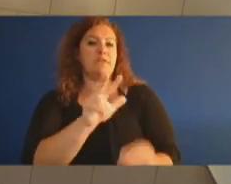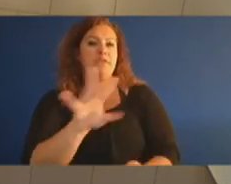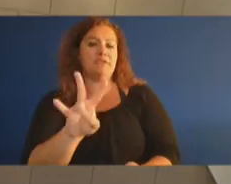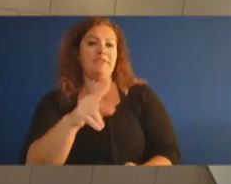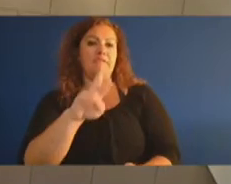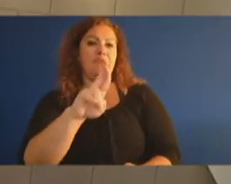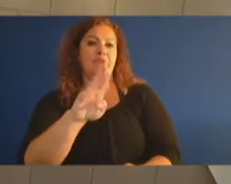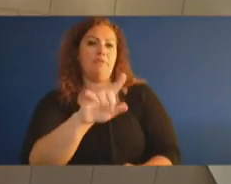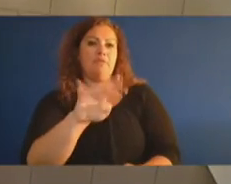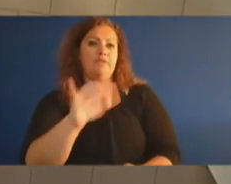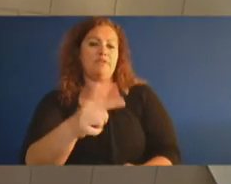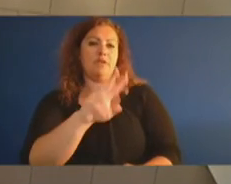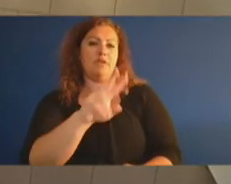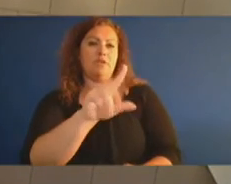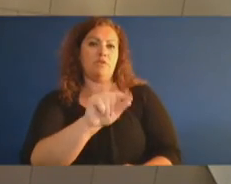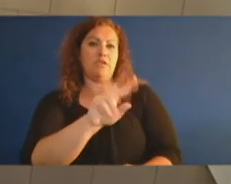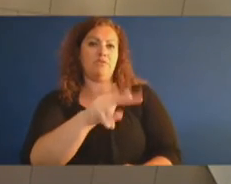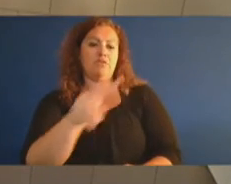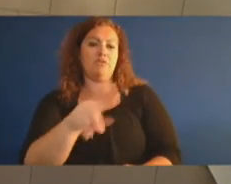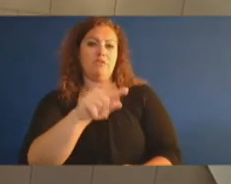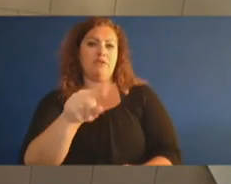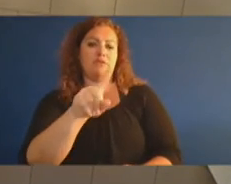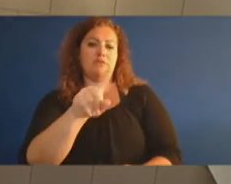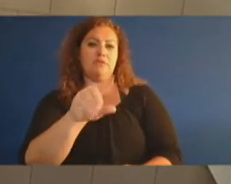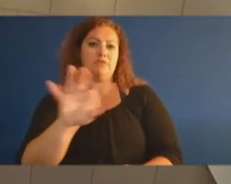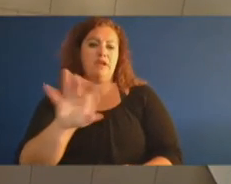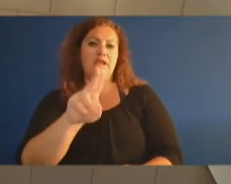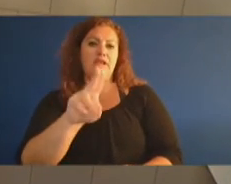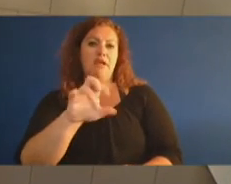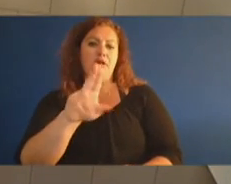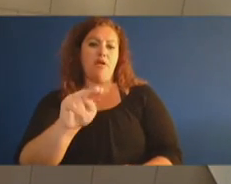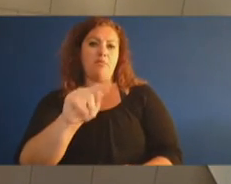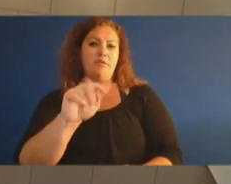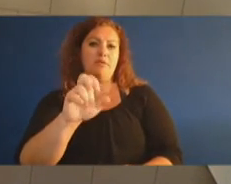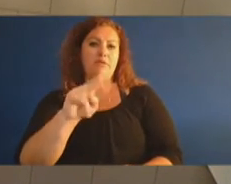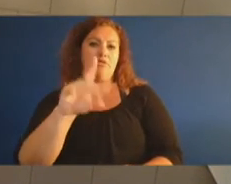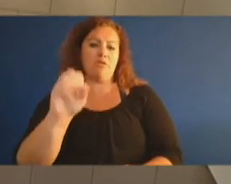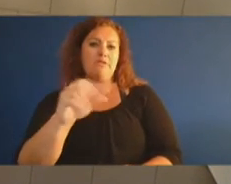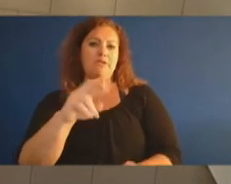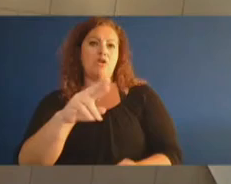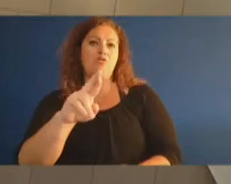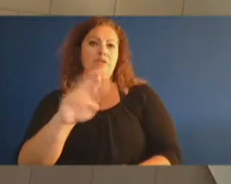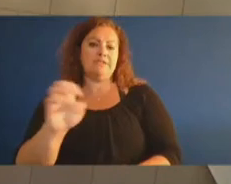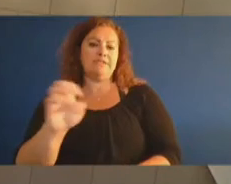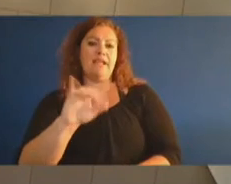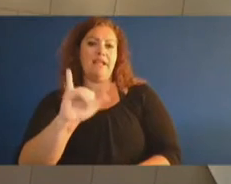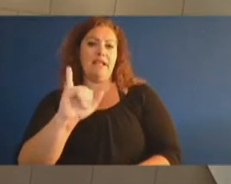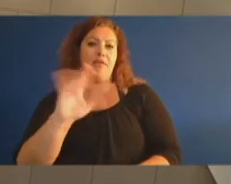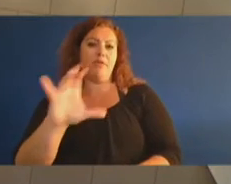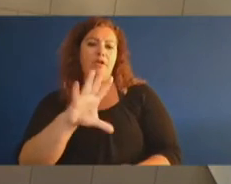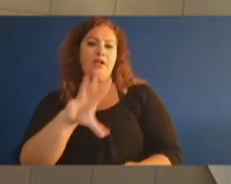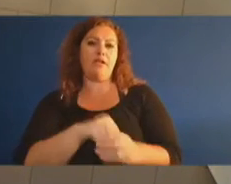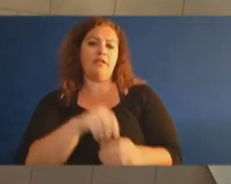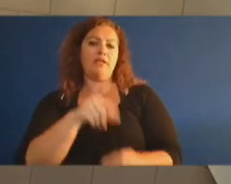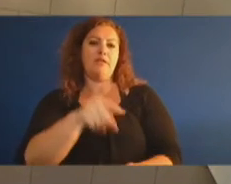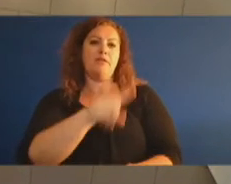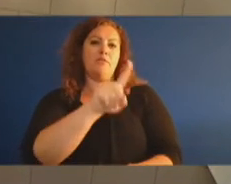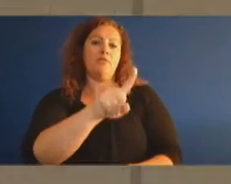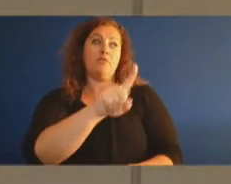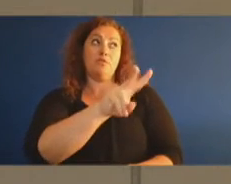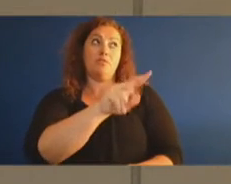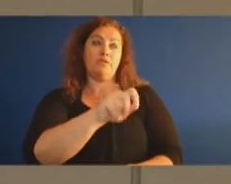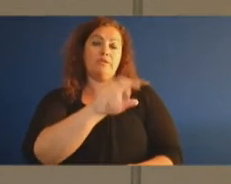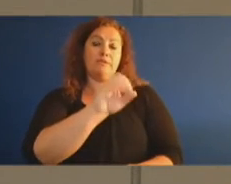petition 20221 n by Urban trans real estate Incorporated located on approximately 2.09